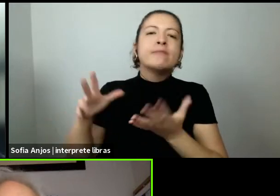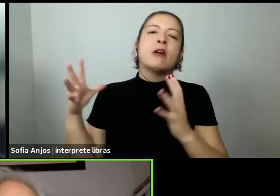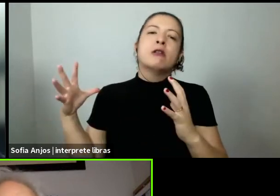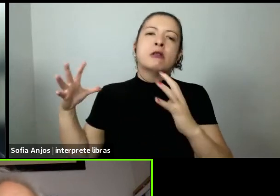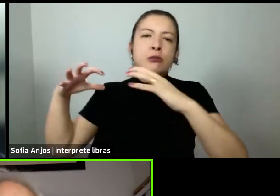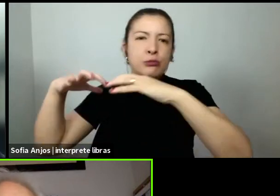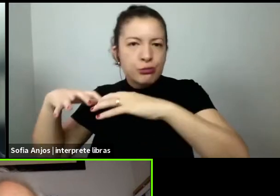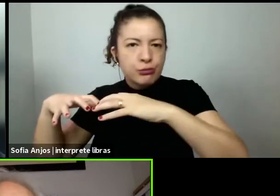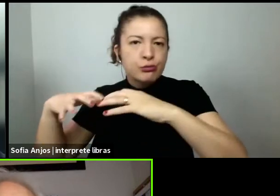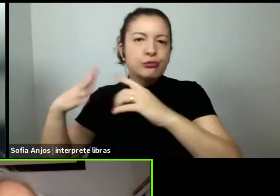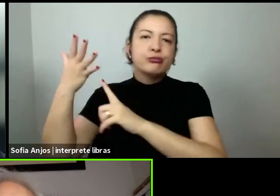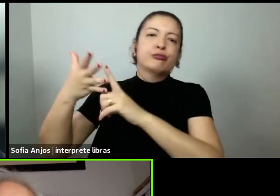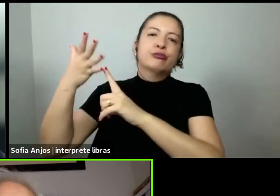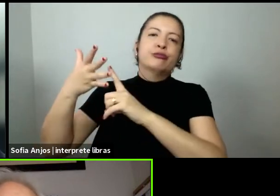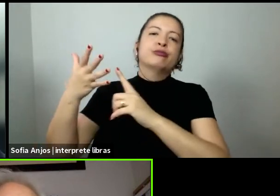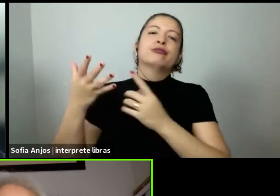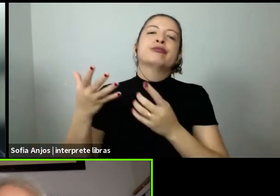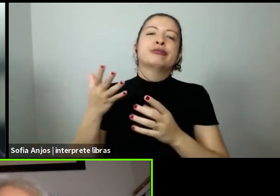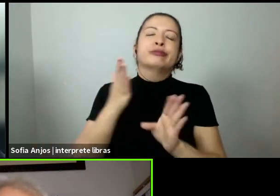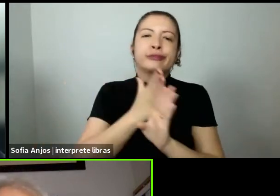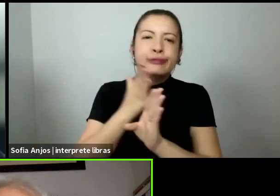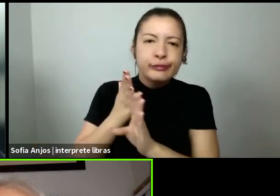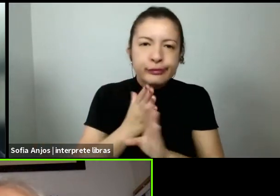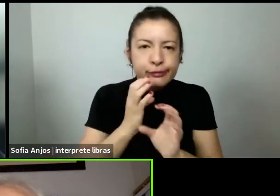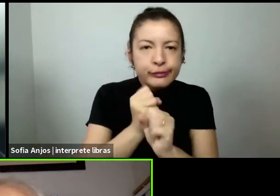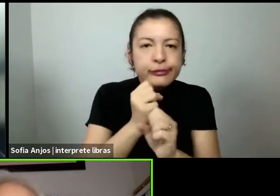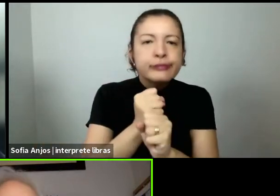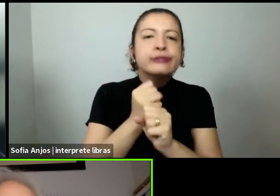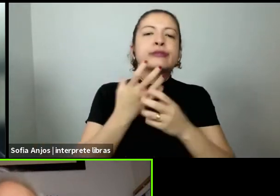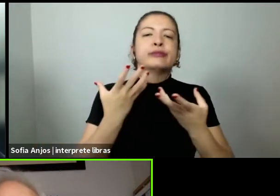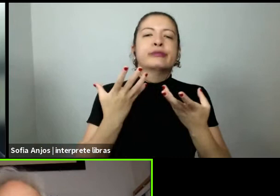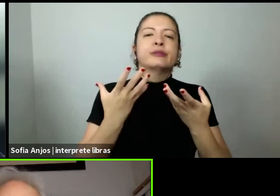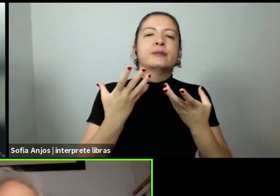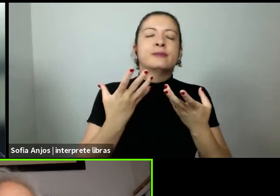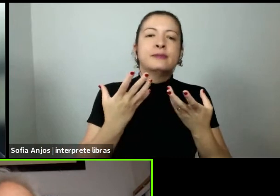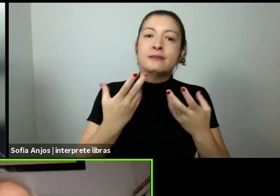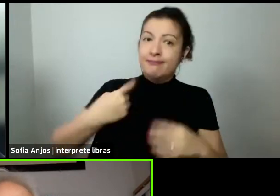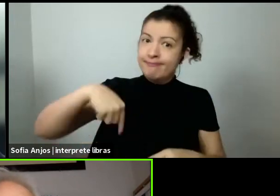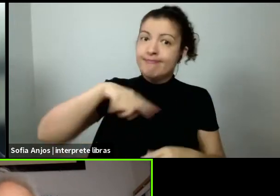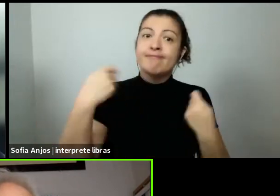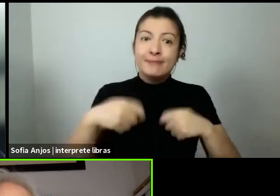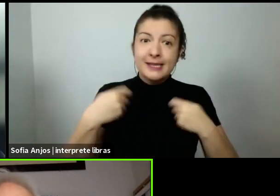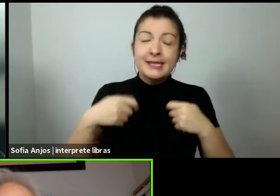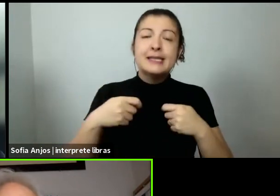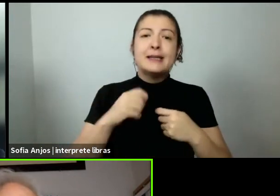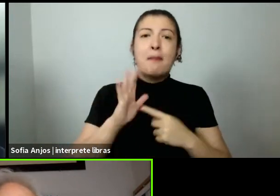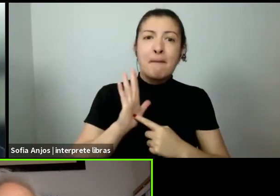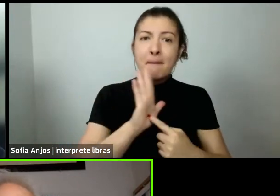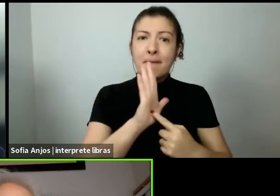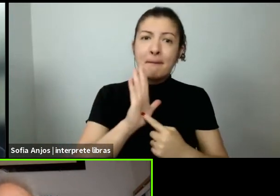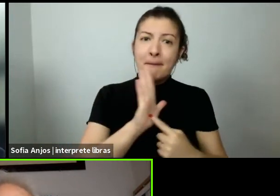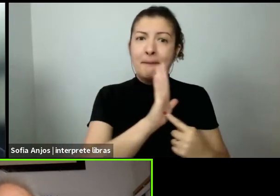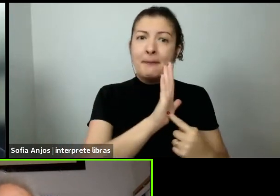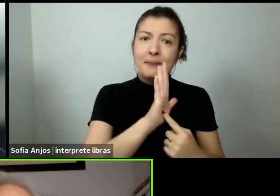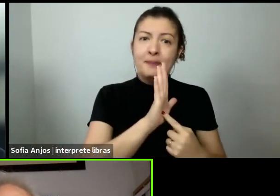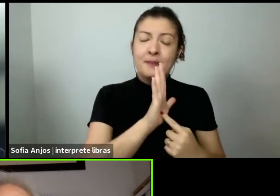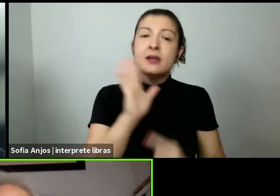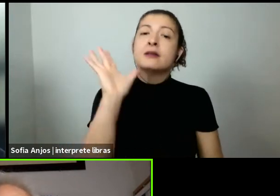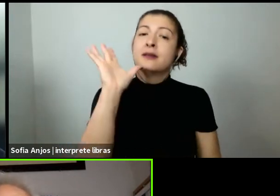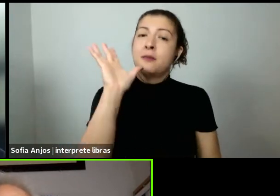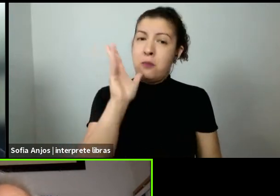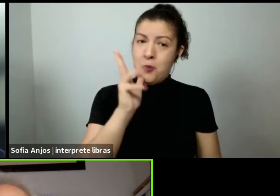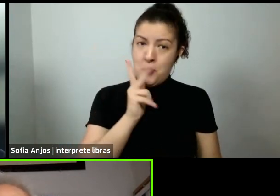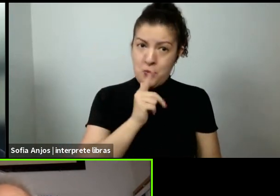off and keep at it. It's time consuming, but that's what we have to do.